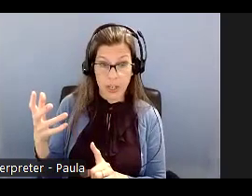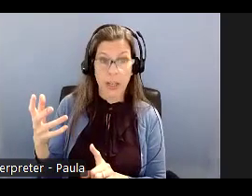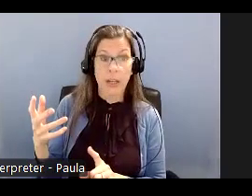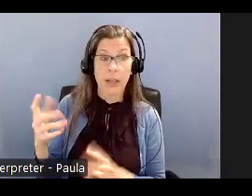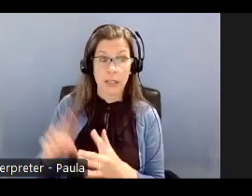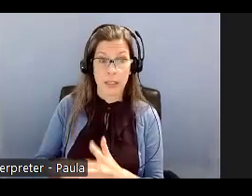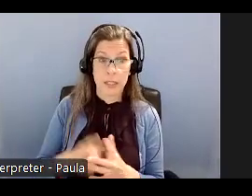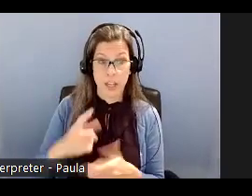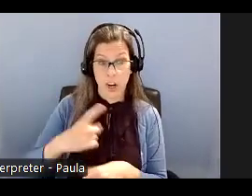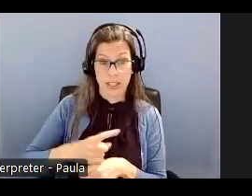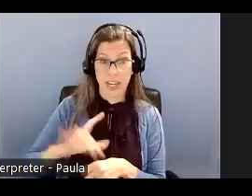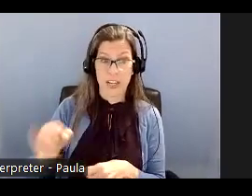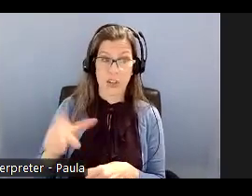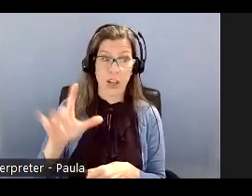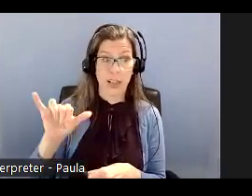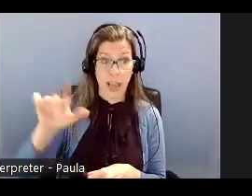date on July 1st?